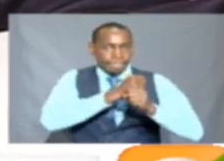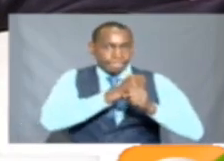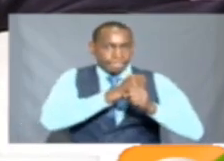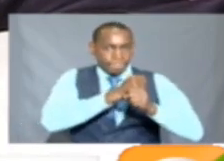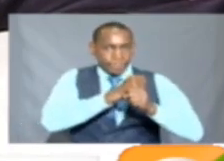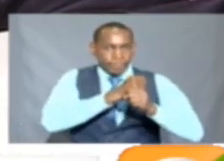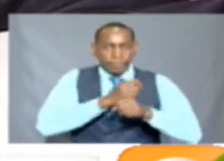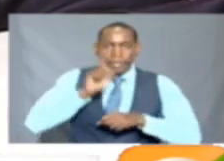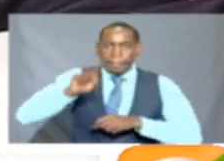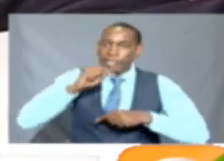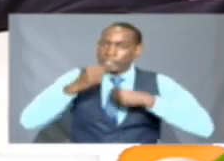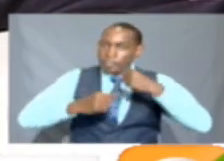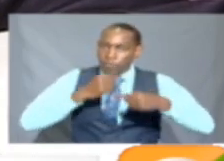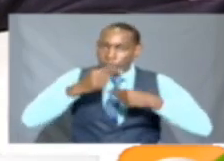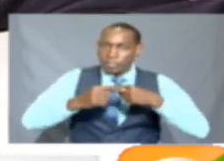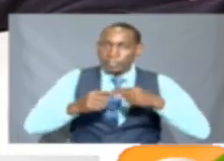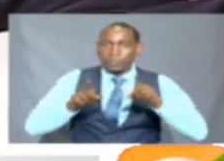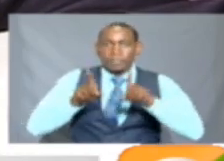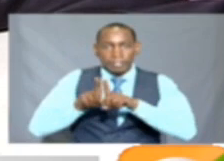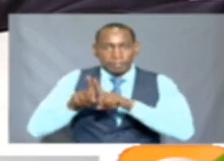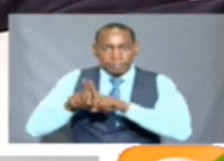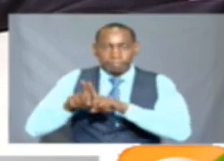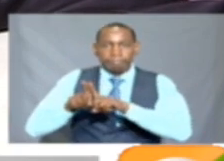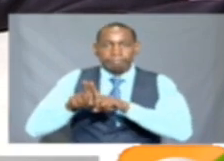We have to soldier and ensure that